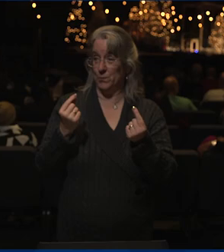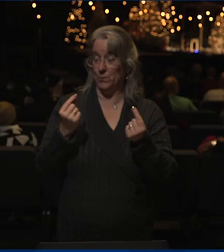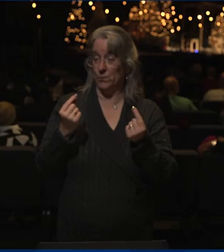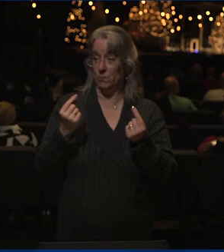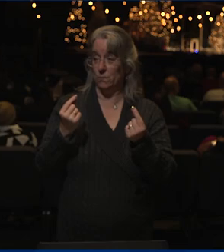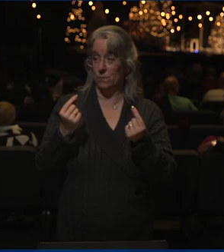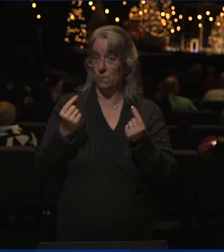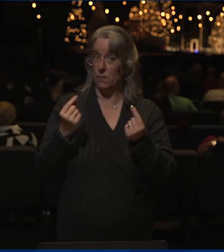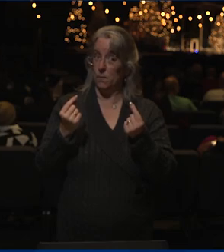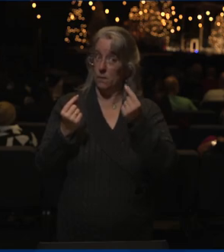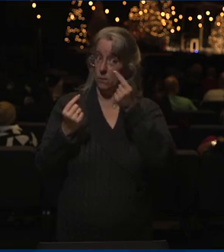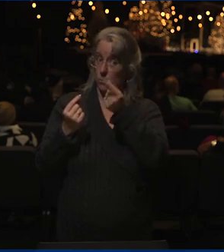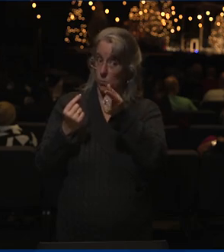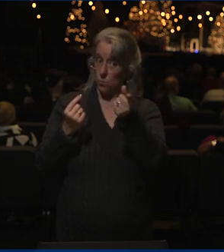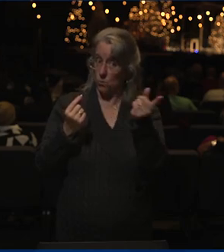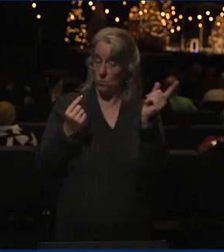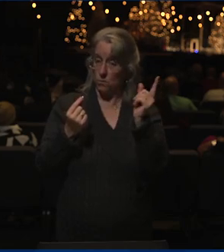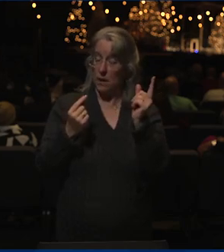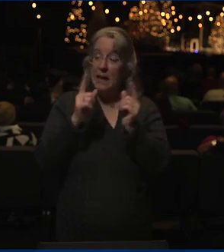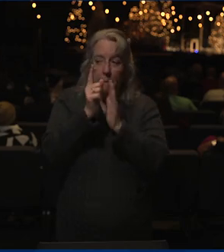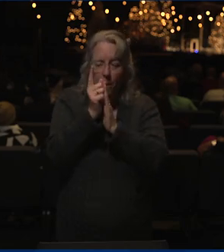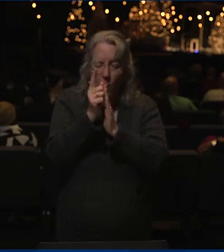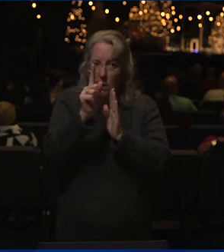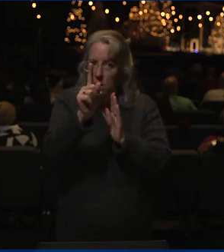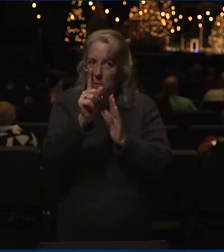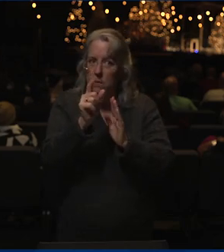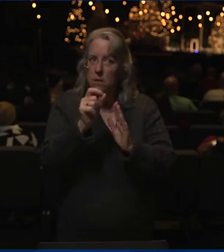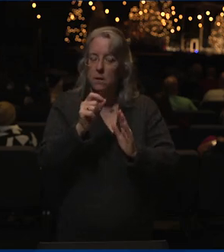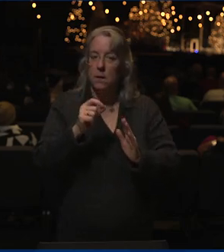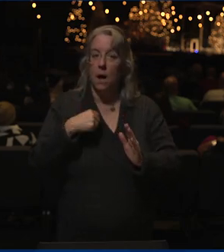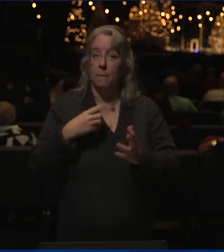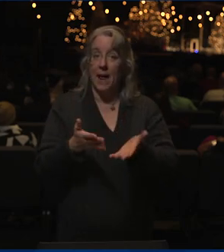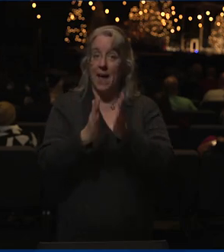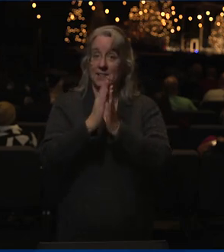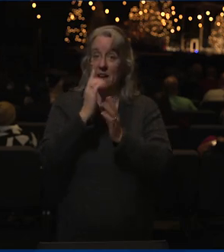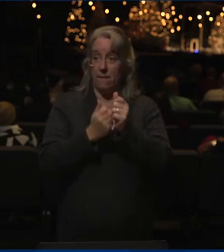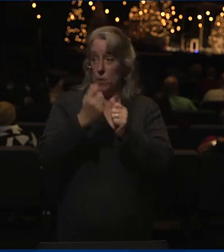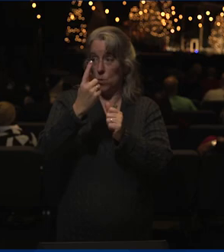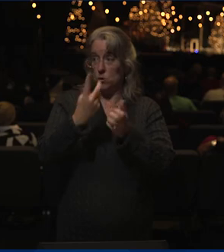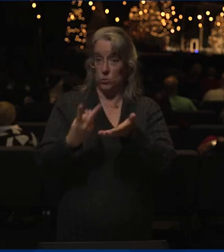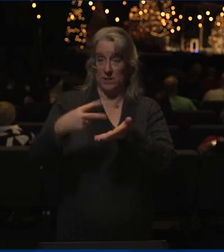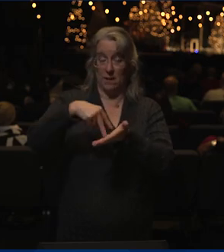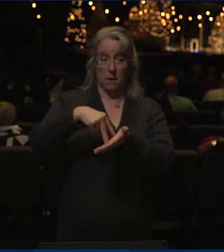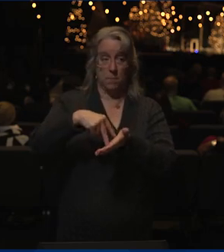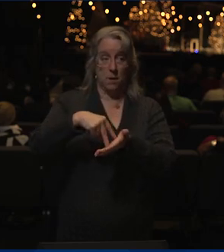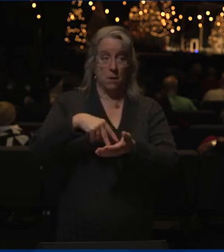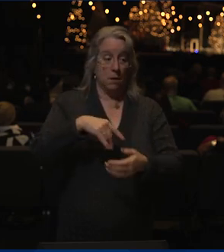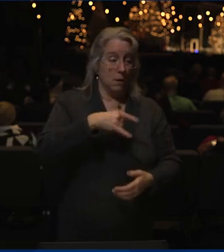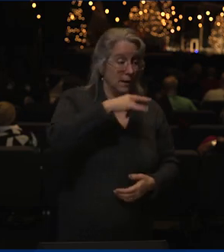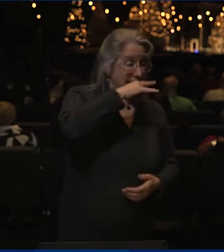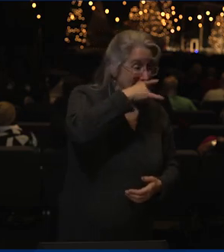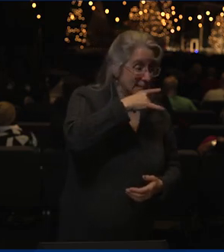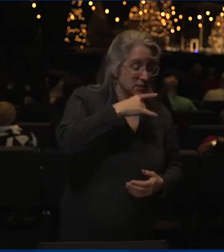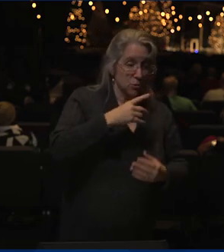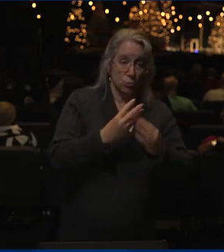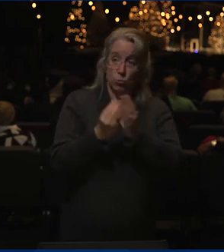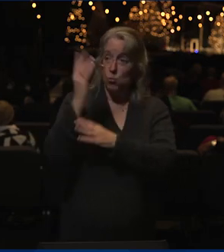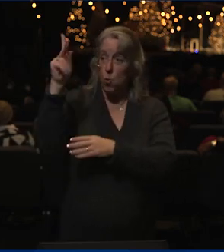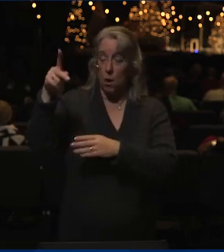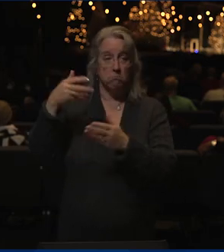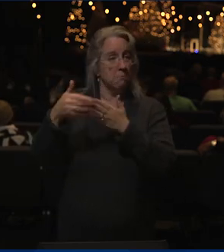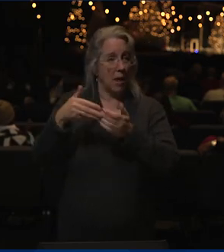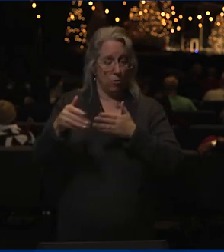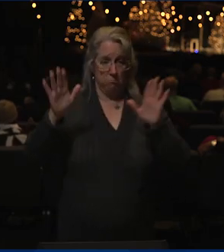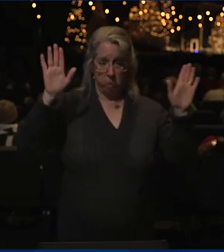You are going to, in just a moment when I have us stand, some of you, kids and grown-ups alike, I'm